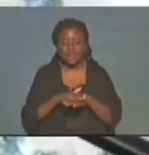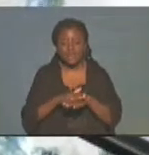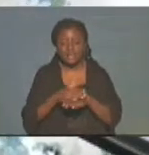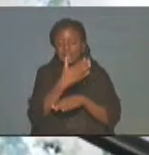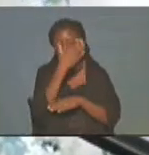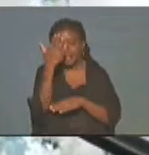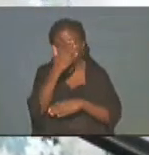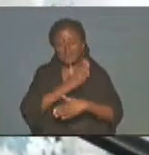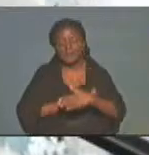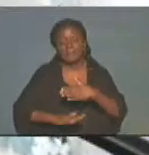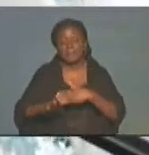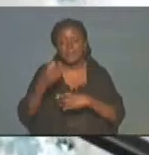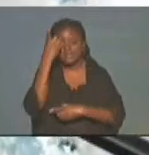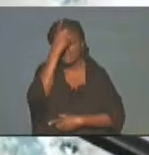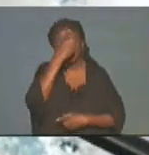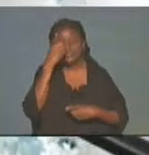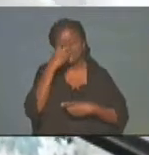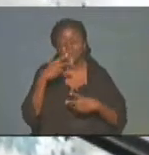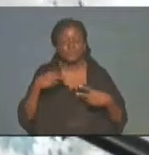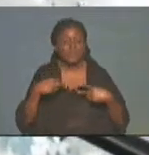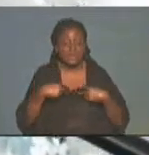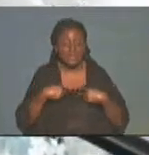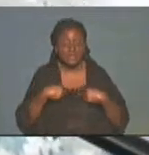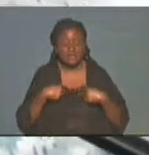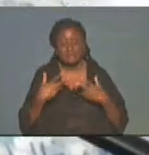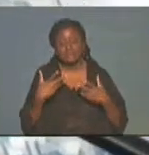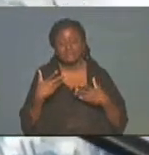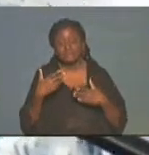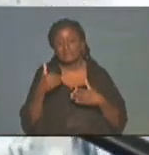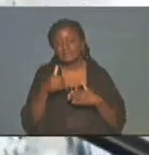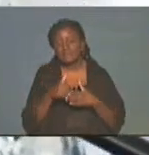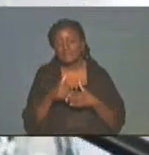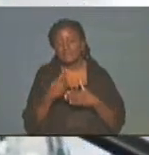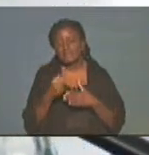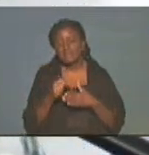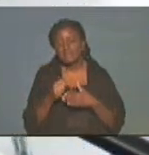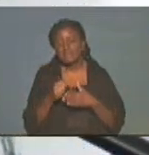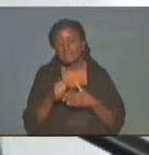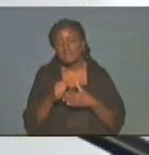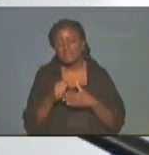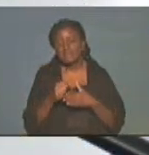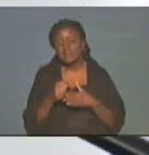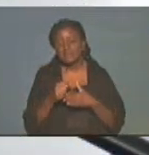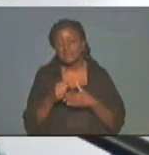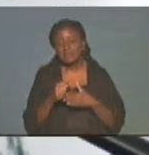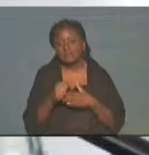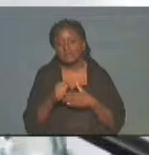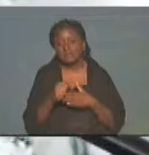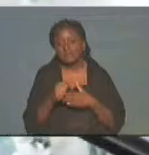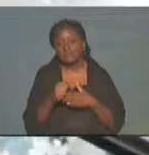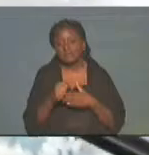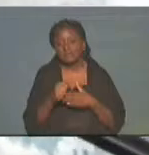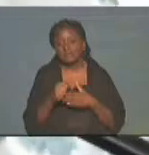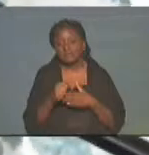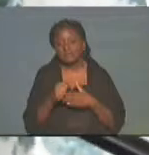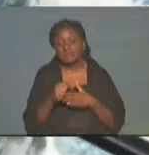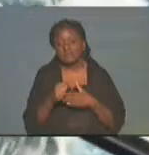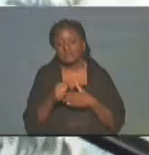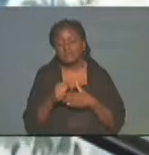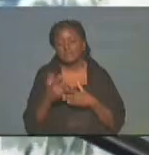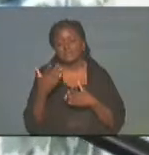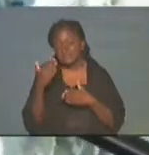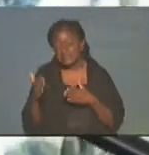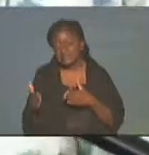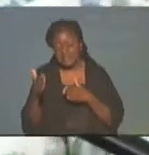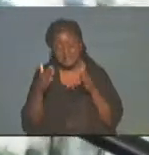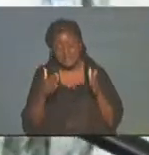have in the margins of the conference, we are going to have specific